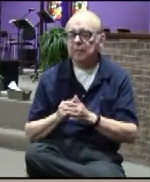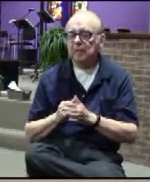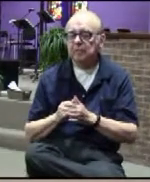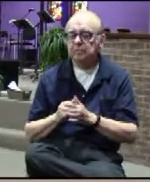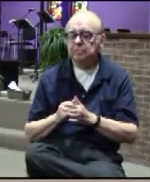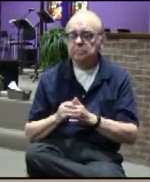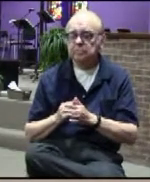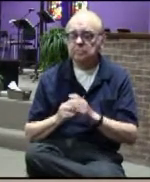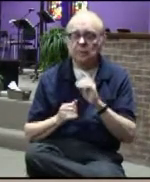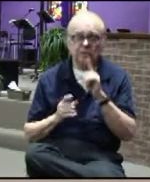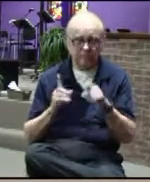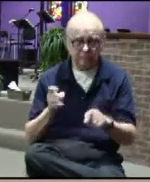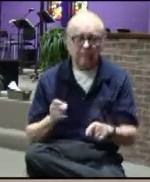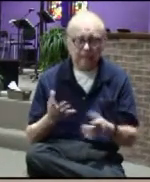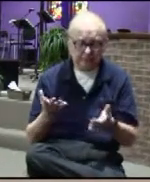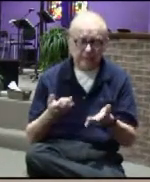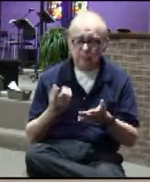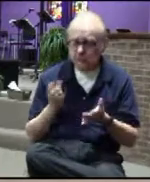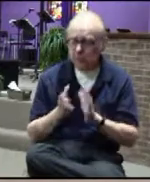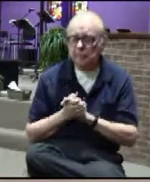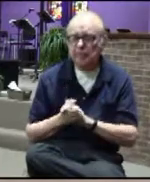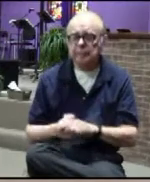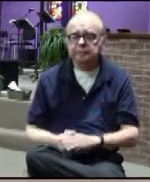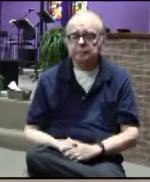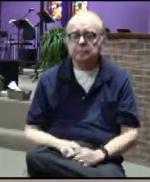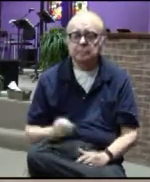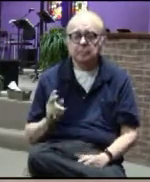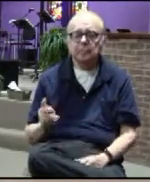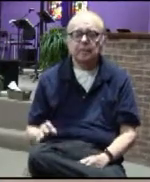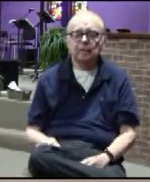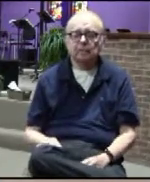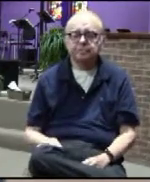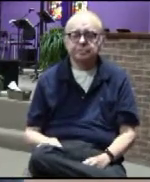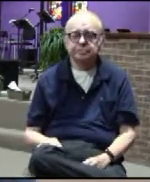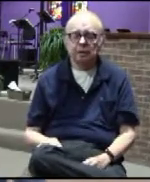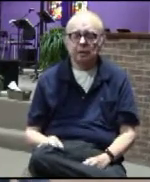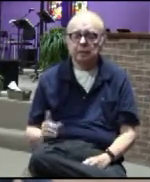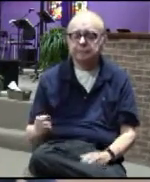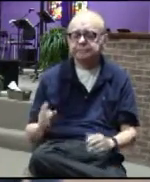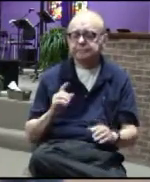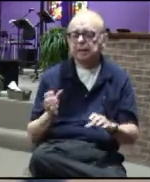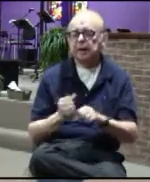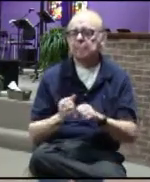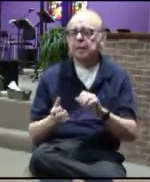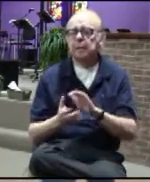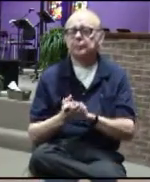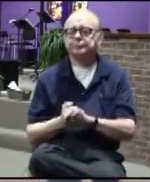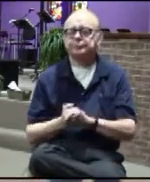are you sure? yeah that's the one I want to marry okay so they got married